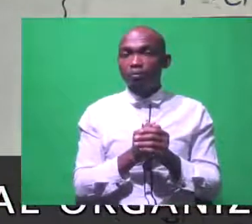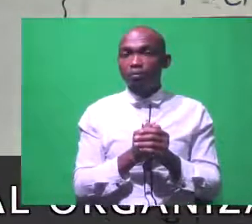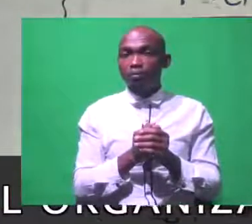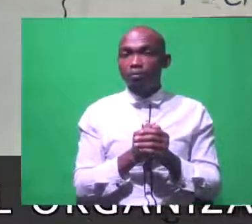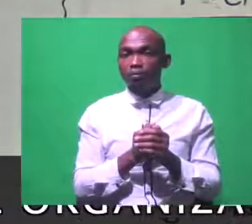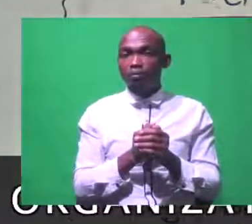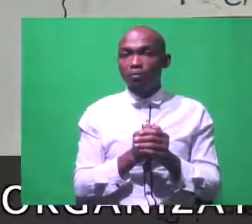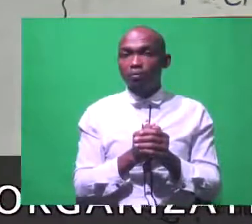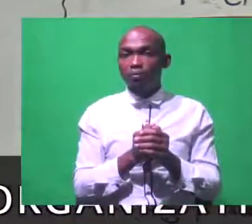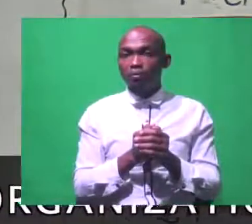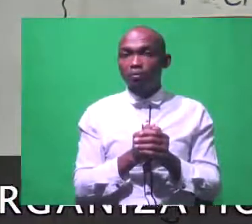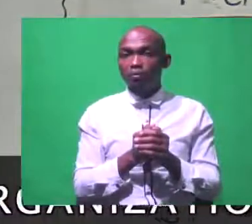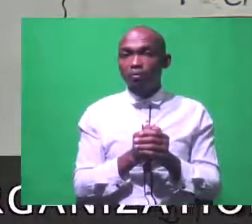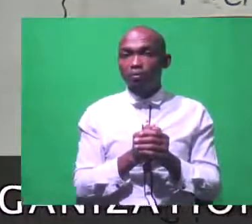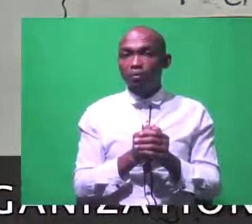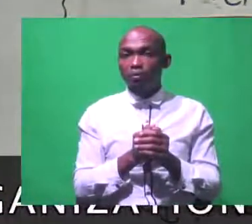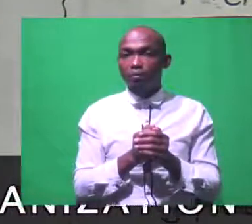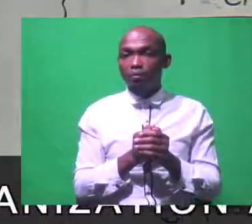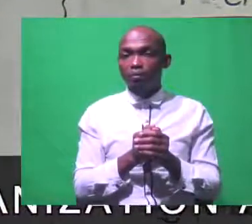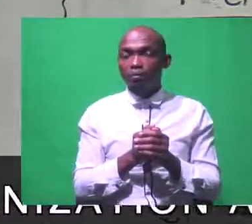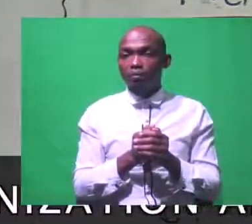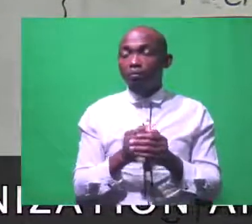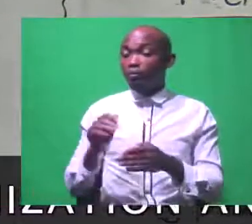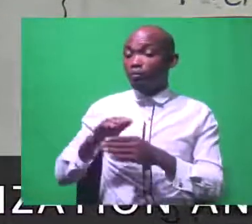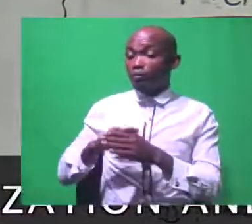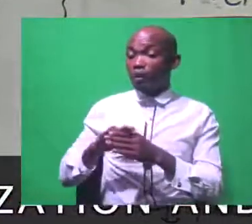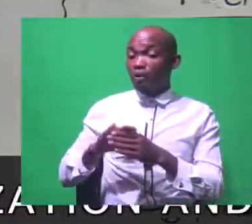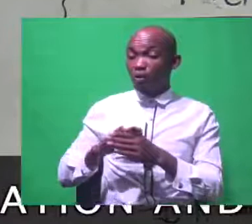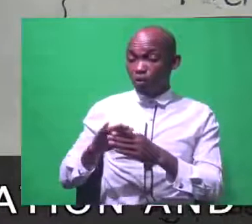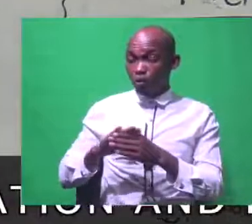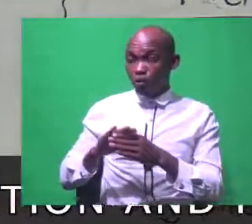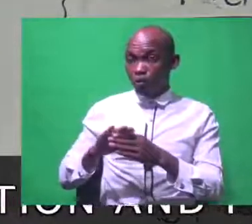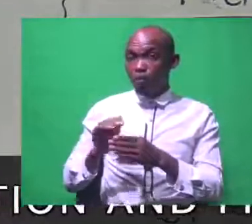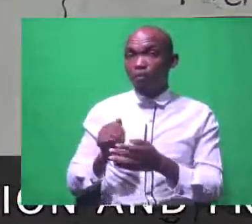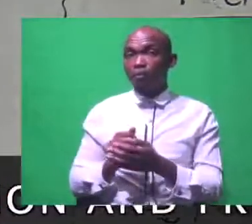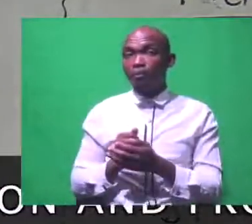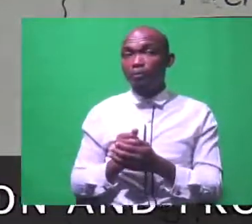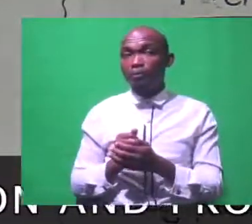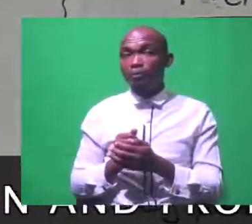Human efforts that used